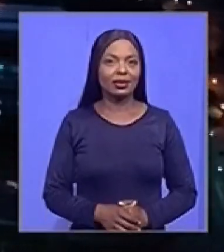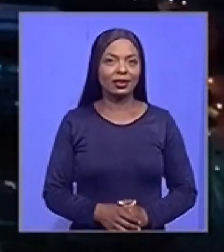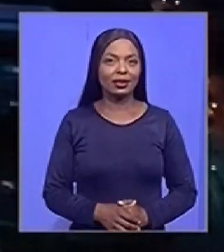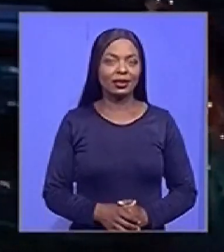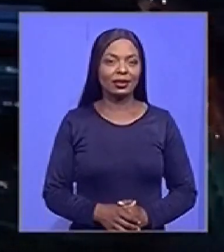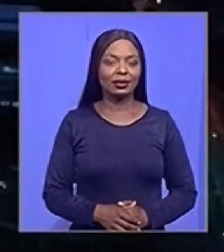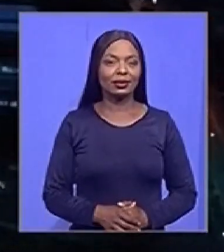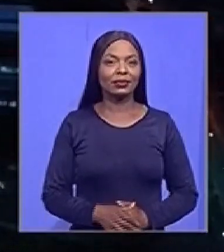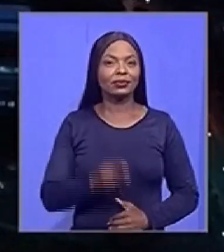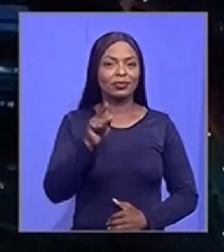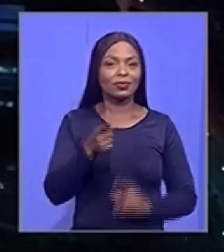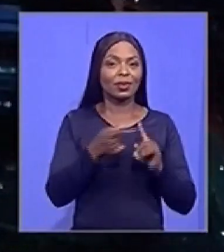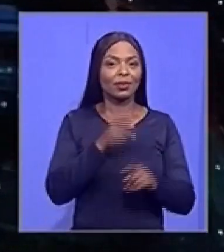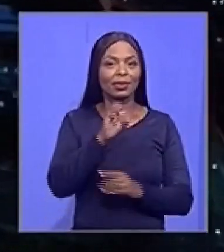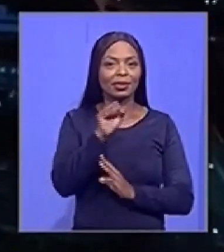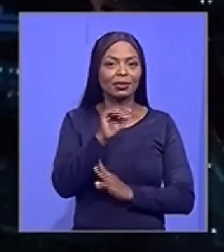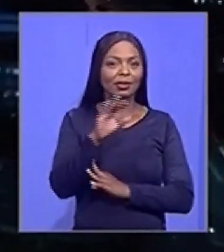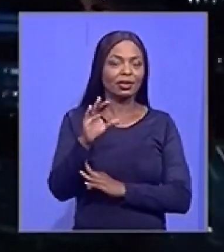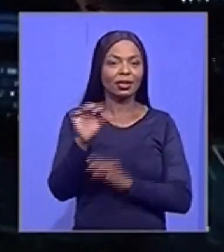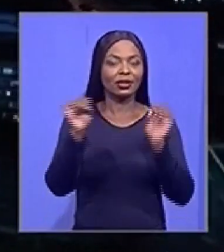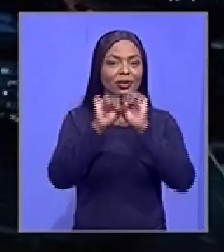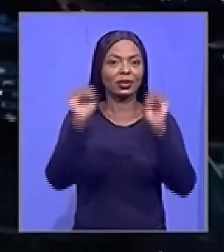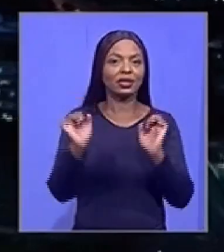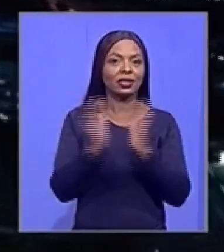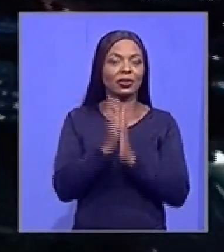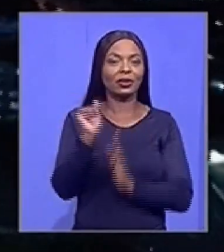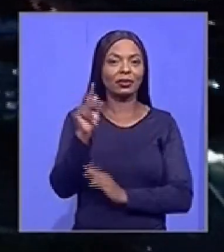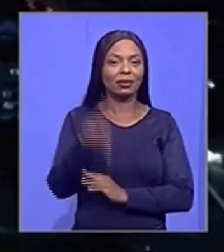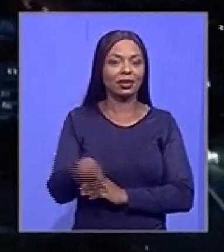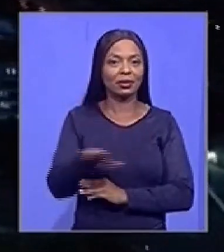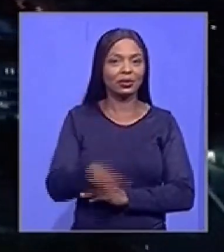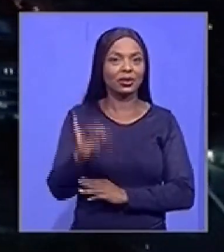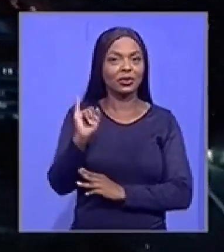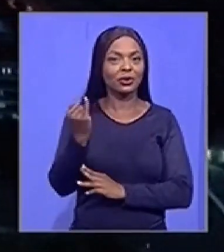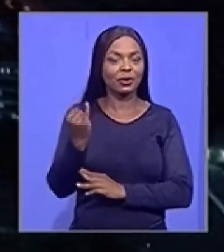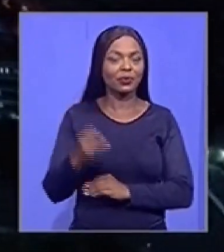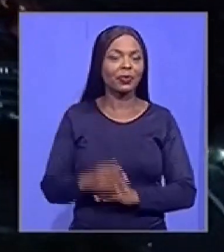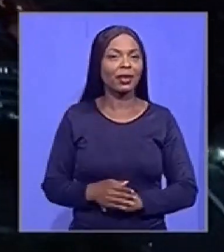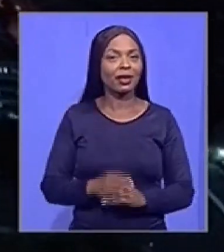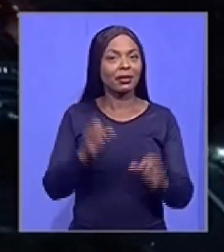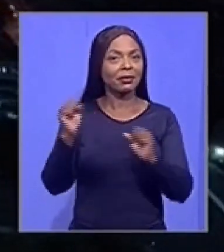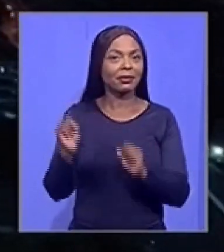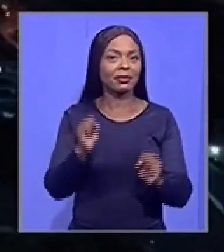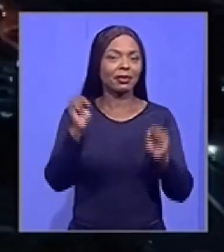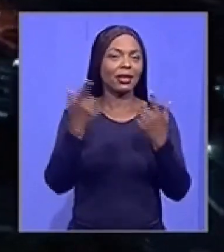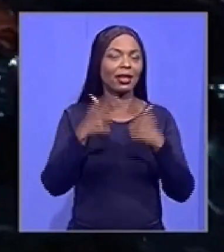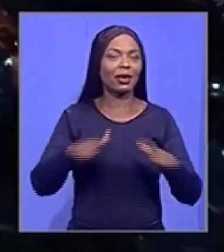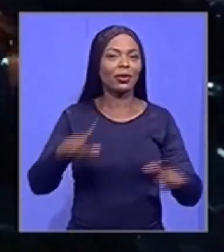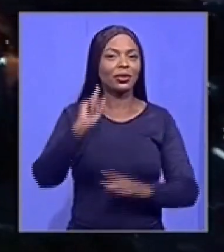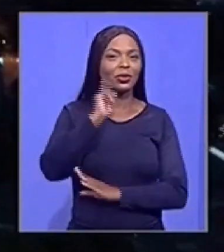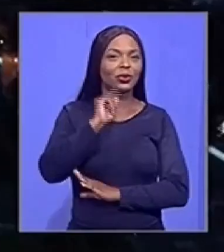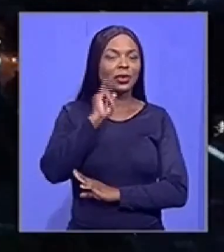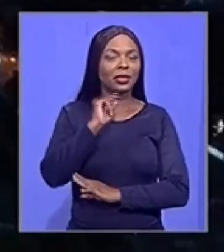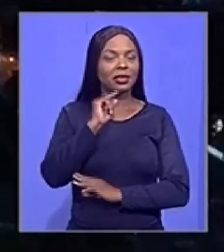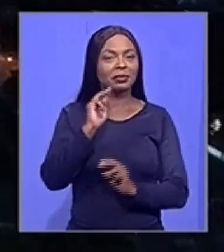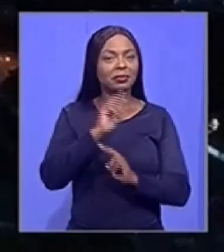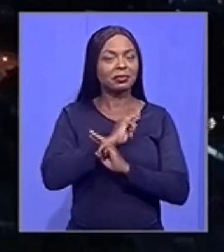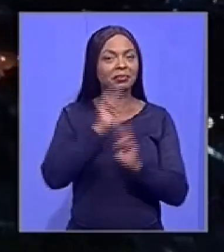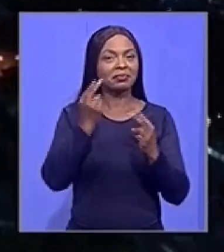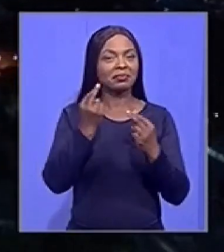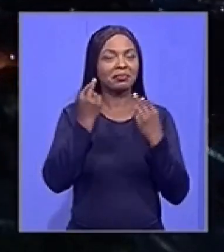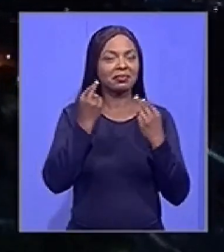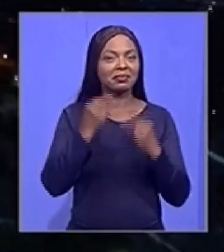Katlamalalo go tswa mo SABC Studio 10 Auckland Park, Johannesburg. Re go tlisetsa kgaso ya dikgang tsa Setswana. A